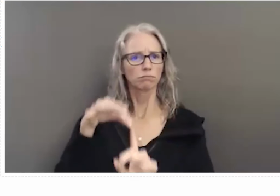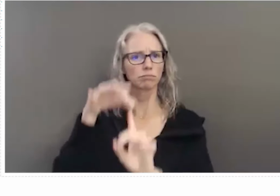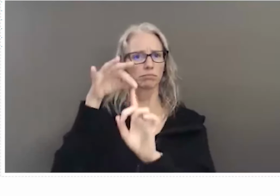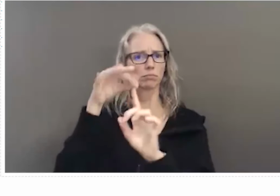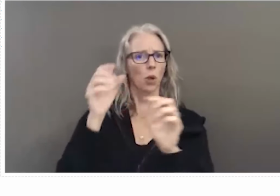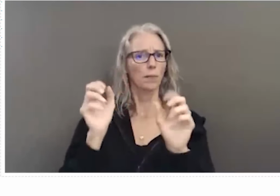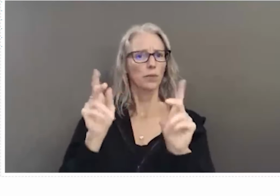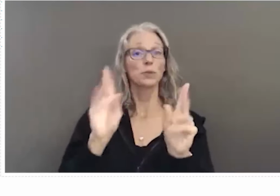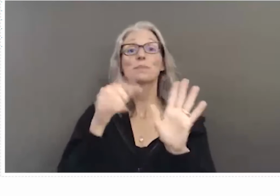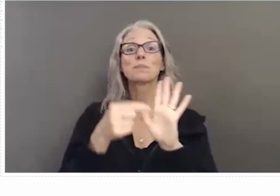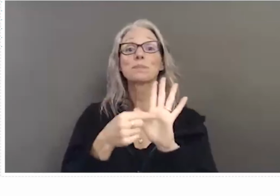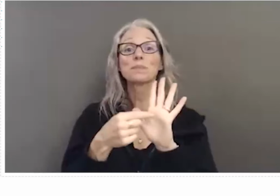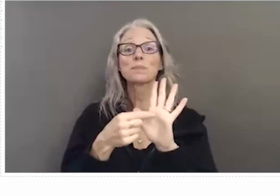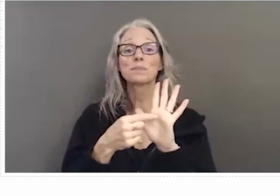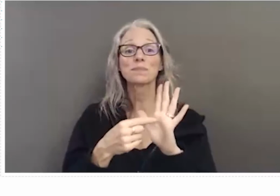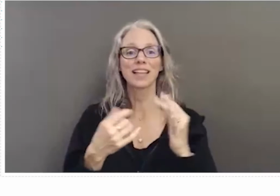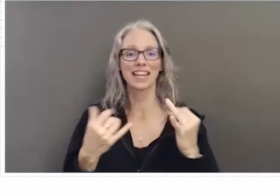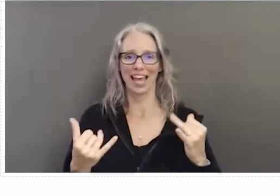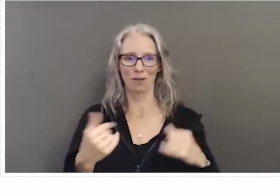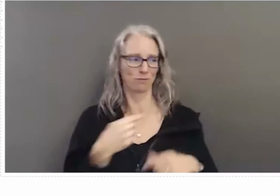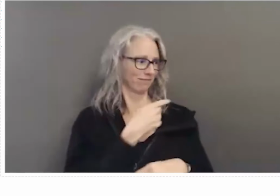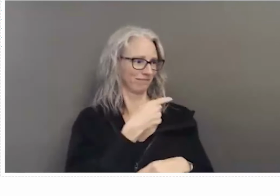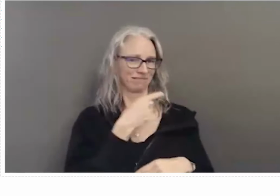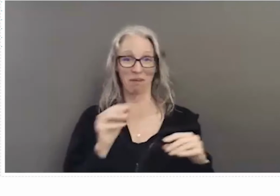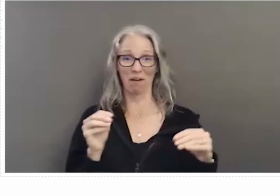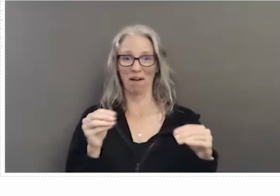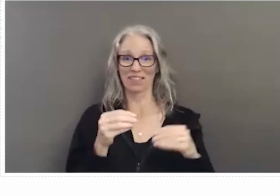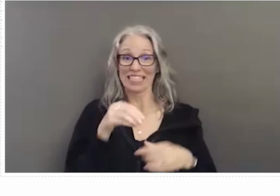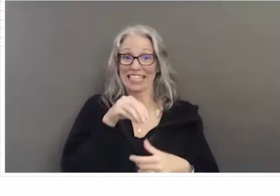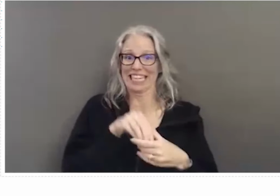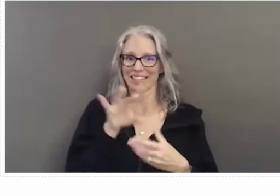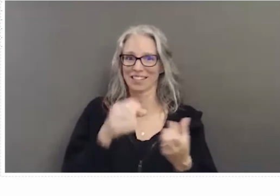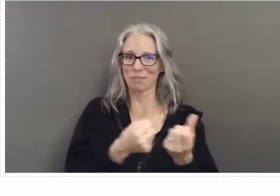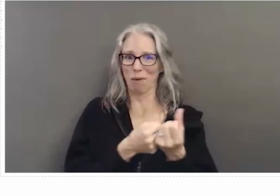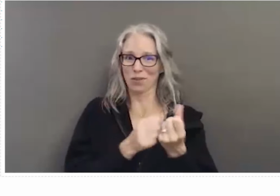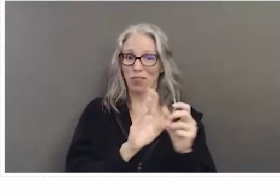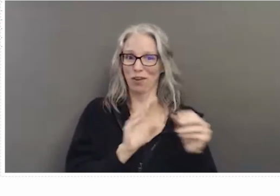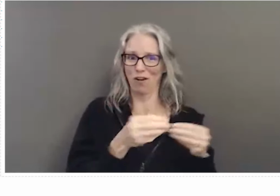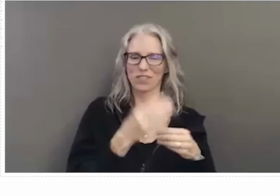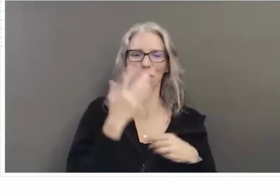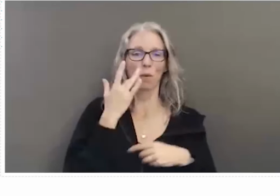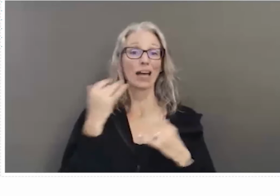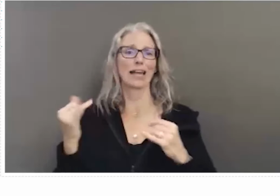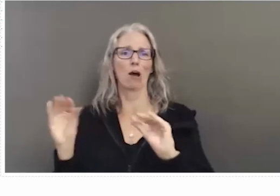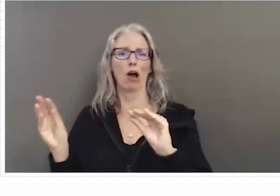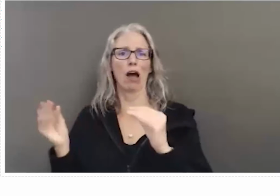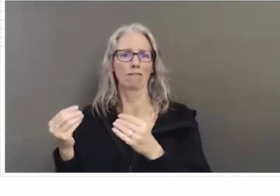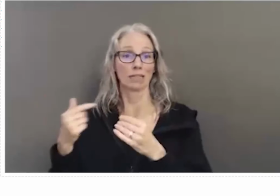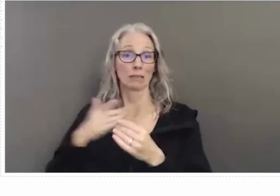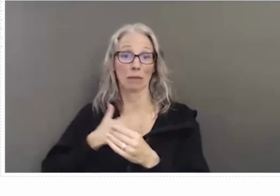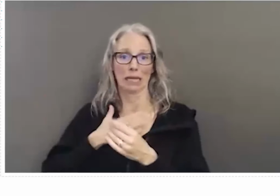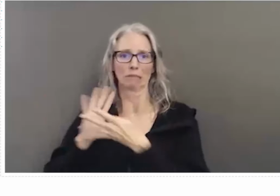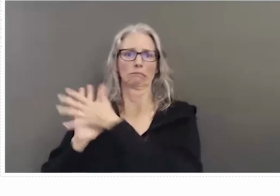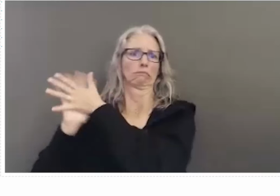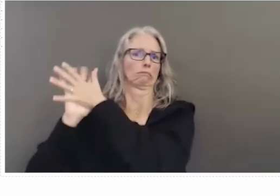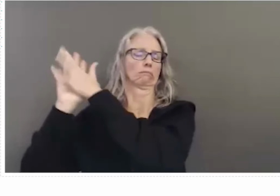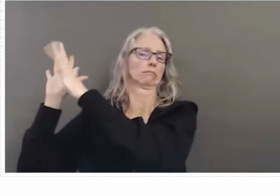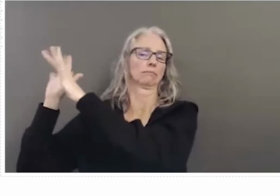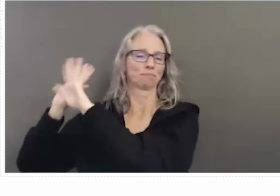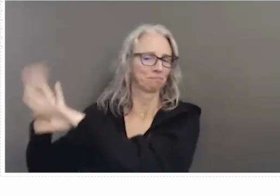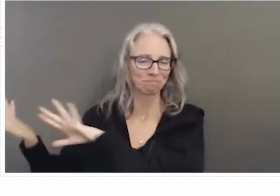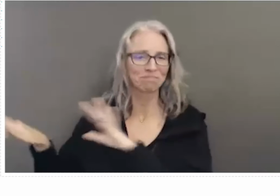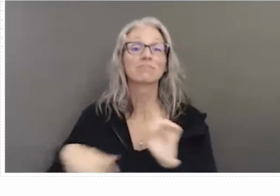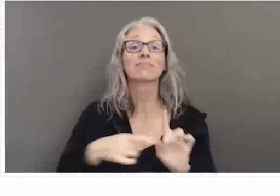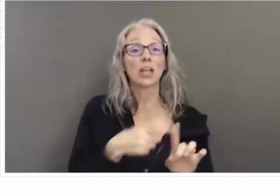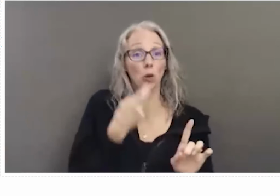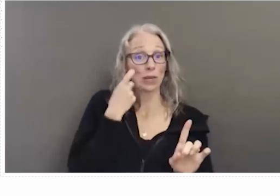example, right now I'm actually in one of my sponsors' offices using some of their space because our office is a little bit crazy. But this is a partner that we